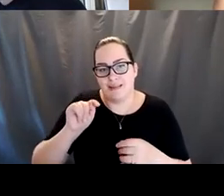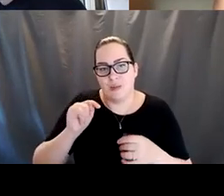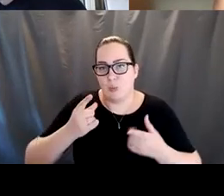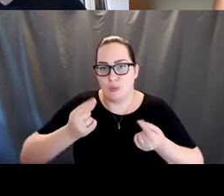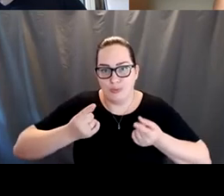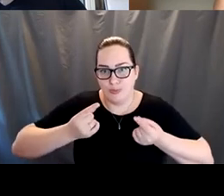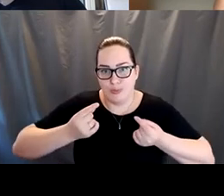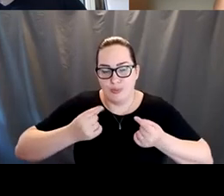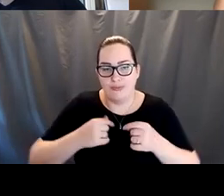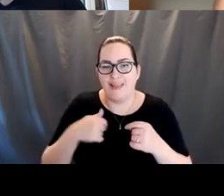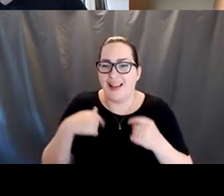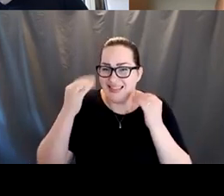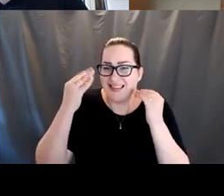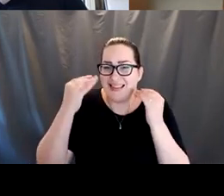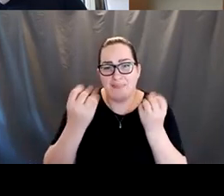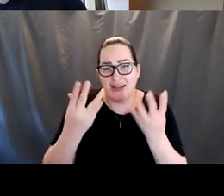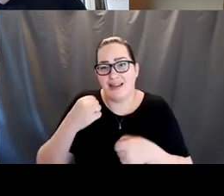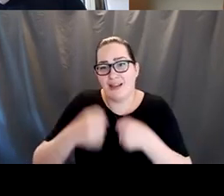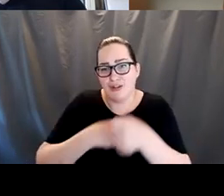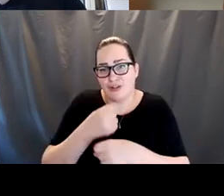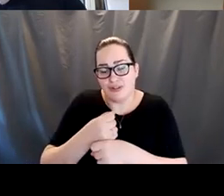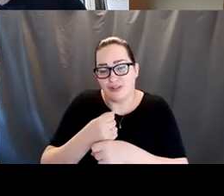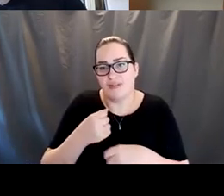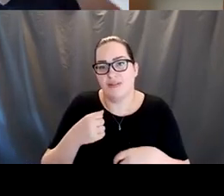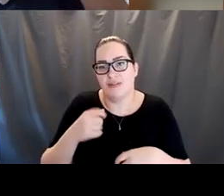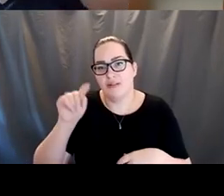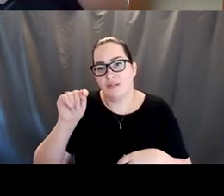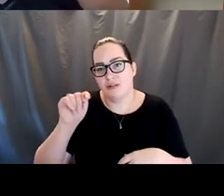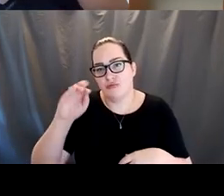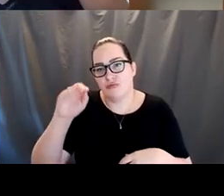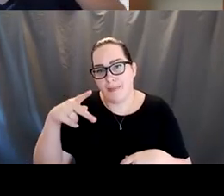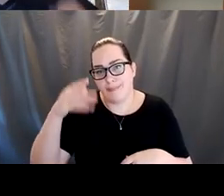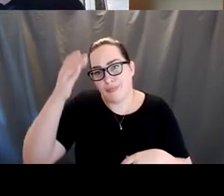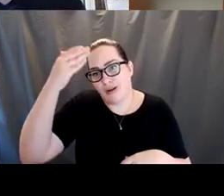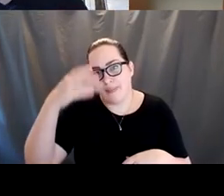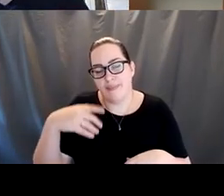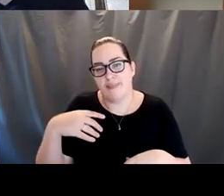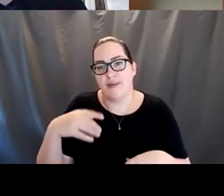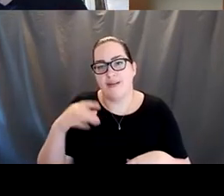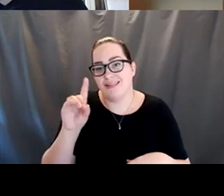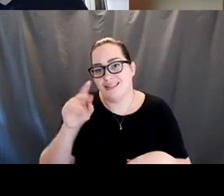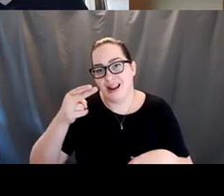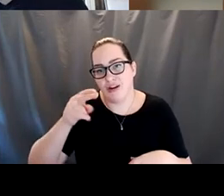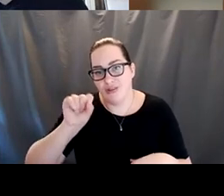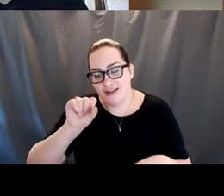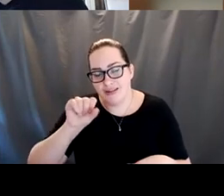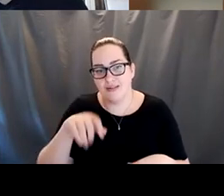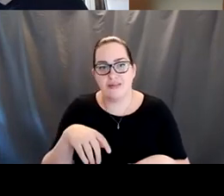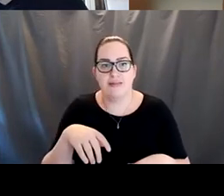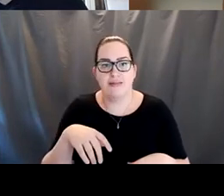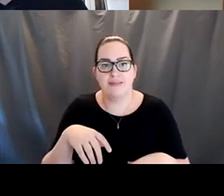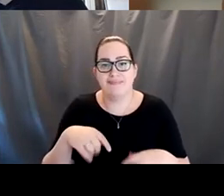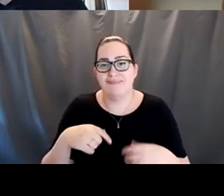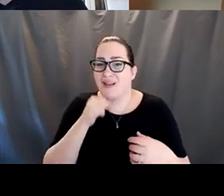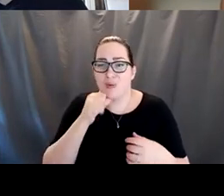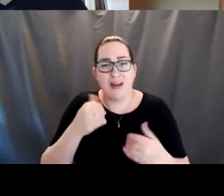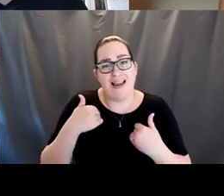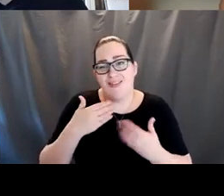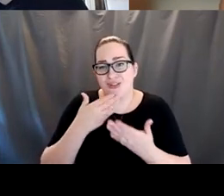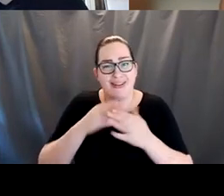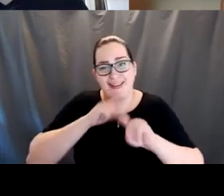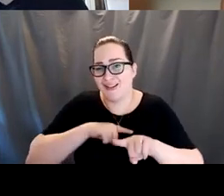I said, most journalists, and I think most people don't get that kind of gratification in their lives. And it was such a large community of us, whether it